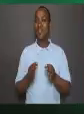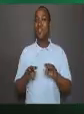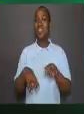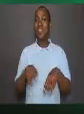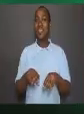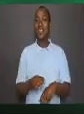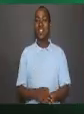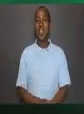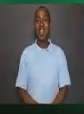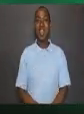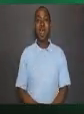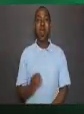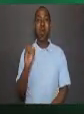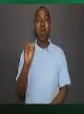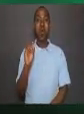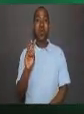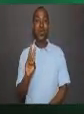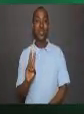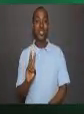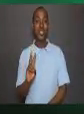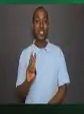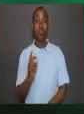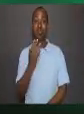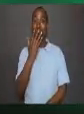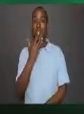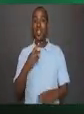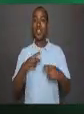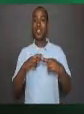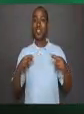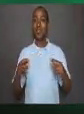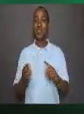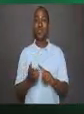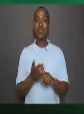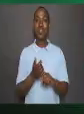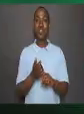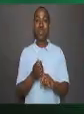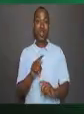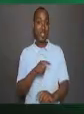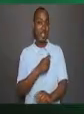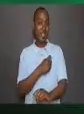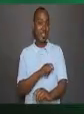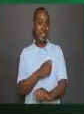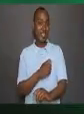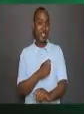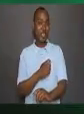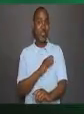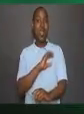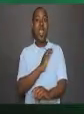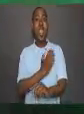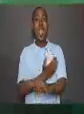Oxygen can then be carried through the bloodstream to the tissues that need it for